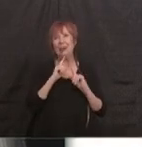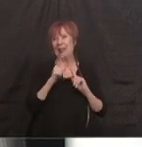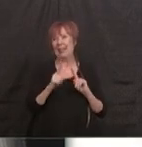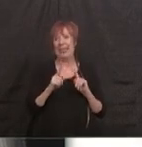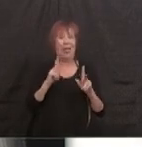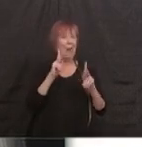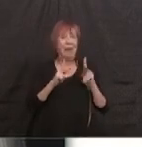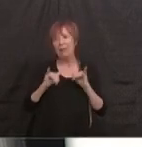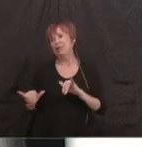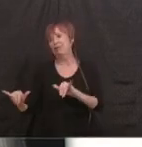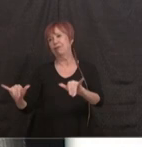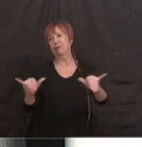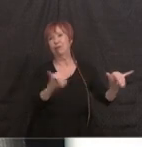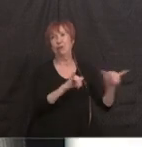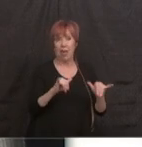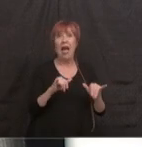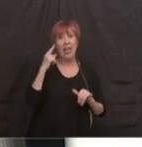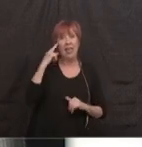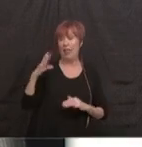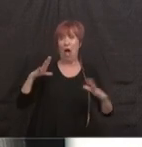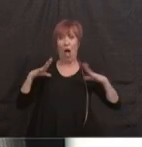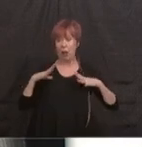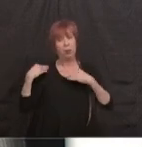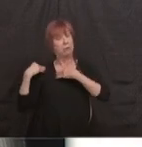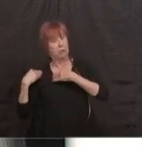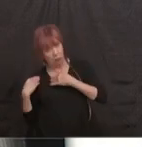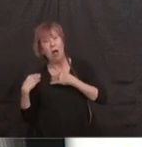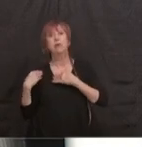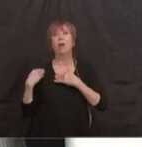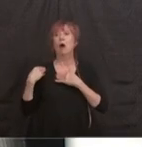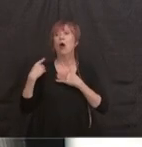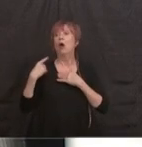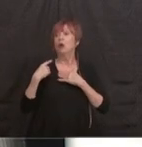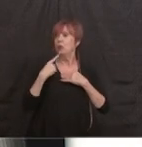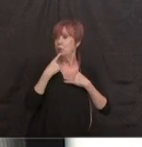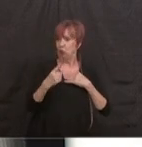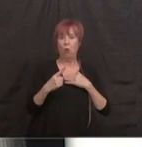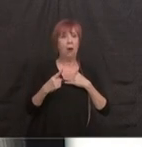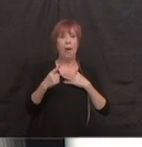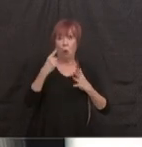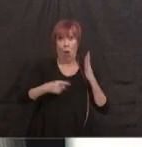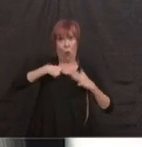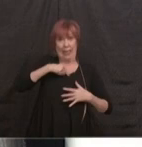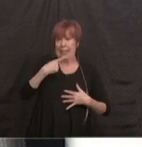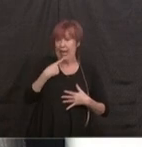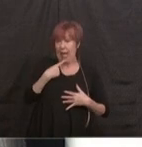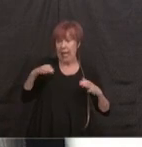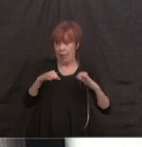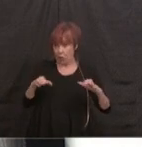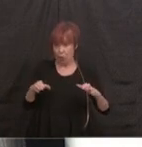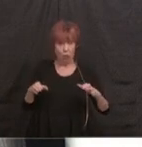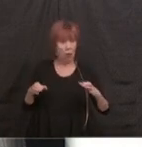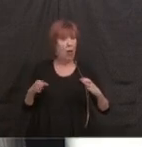and I think that Hollywood has a really important role to play in that, and to ensure that what we say and what we do